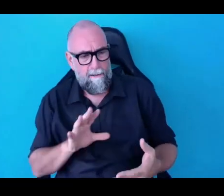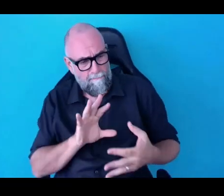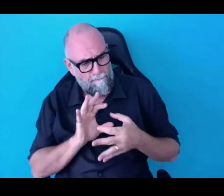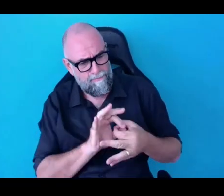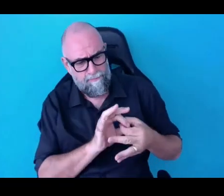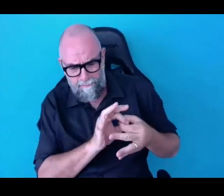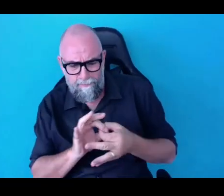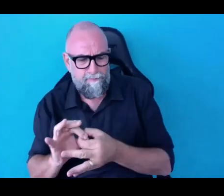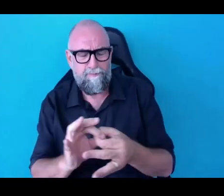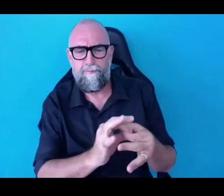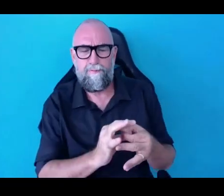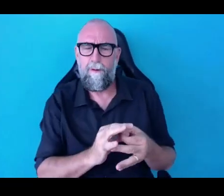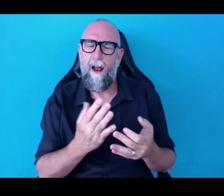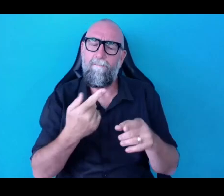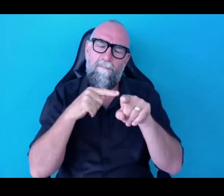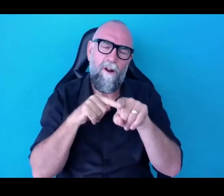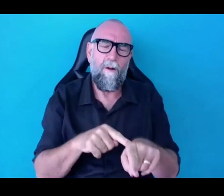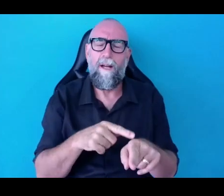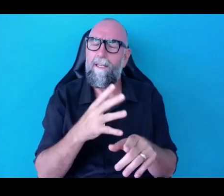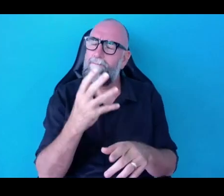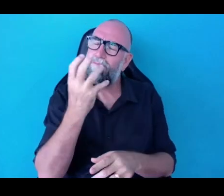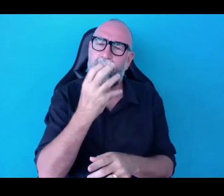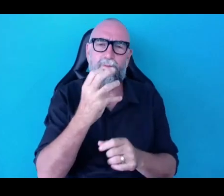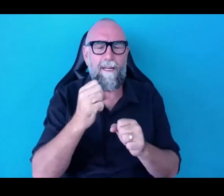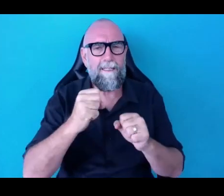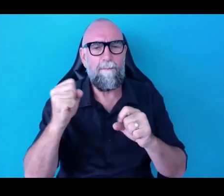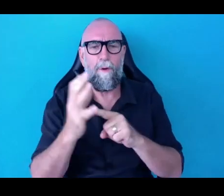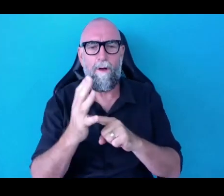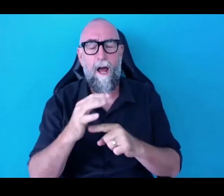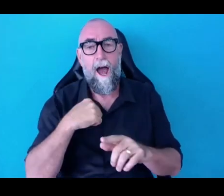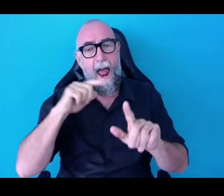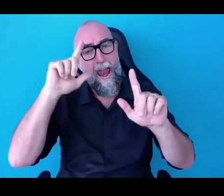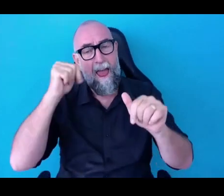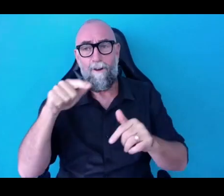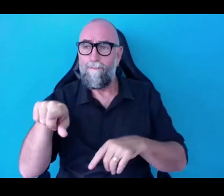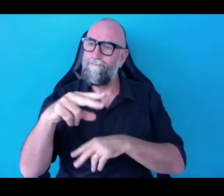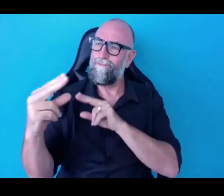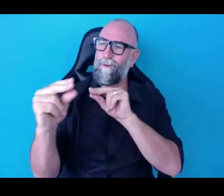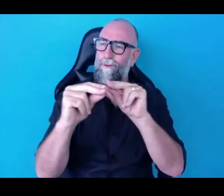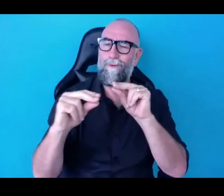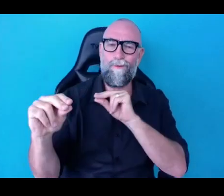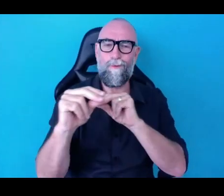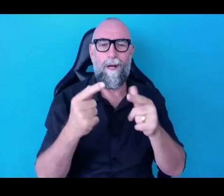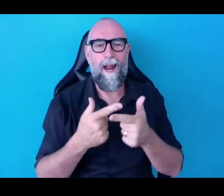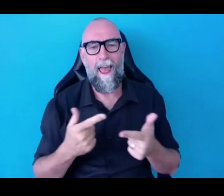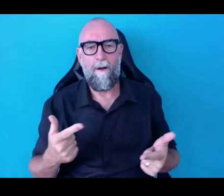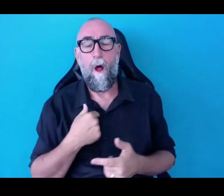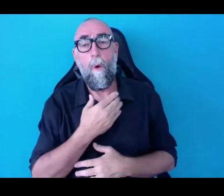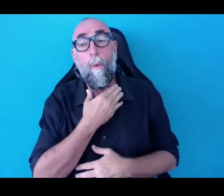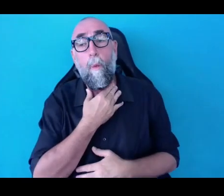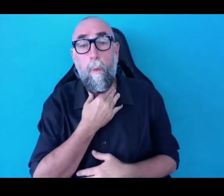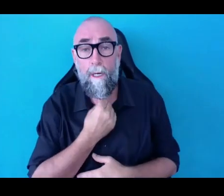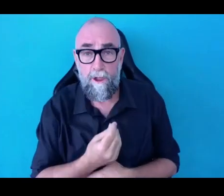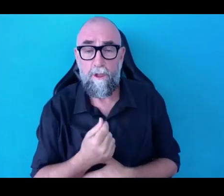on is so significant, and I love hearing language being spoken, and I wish that we could witness much more of that in our daily